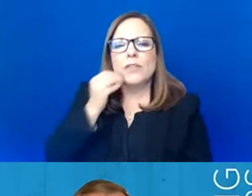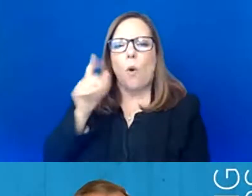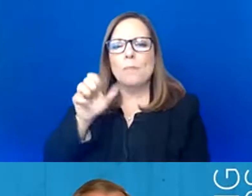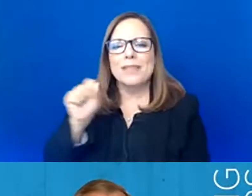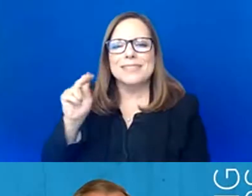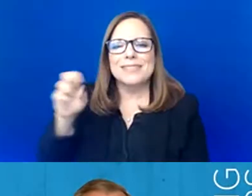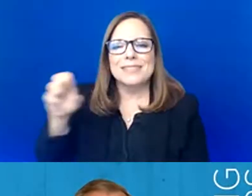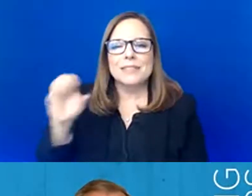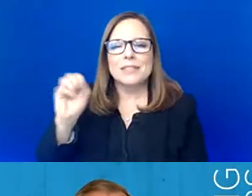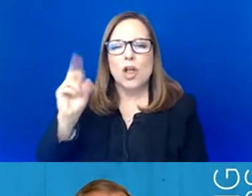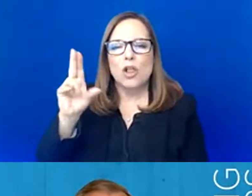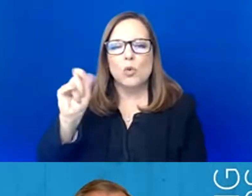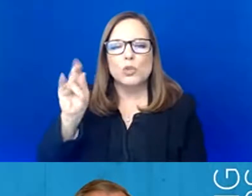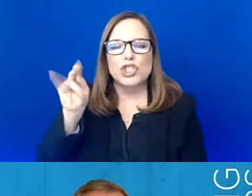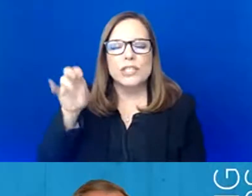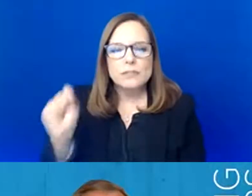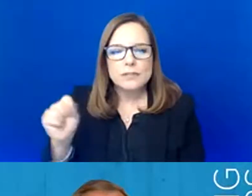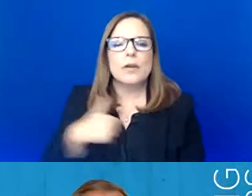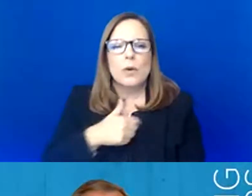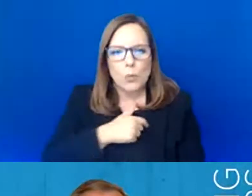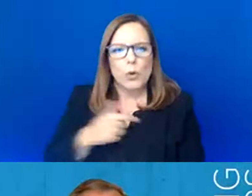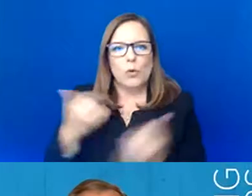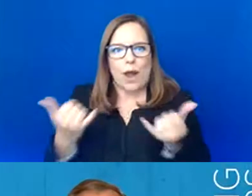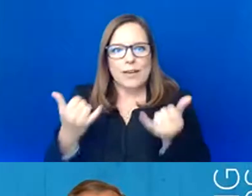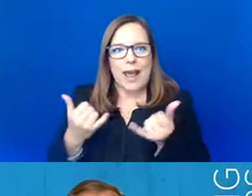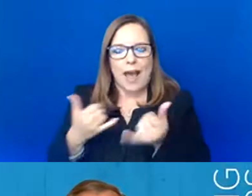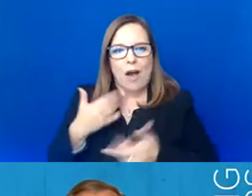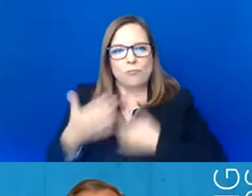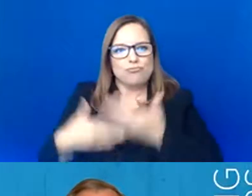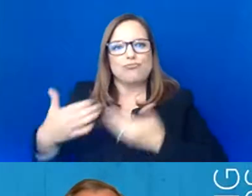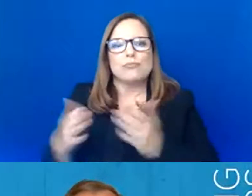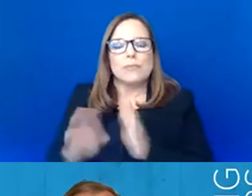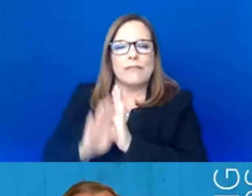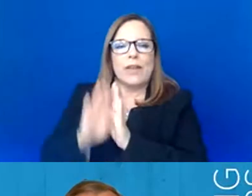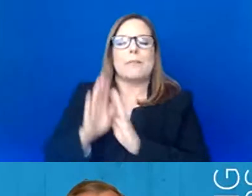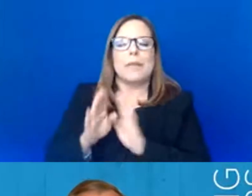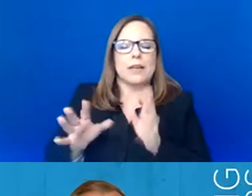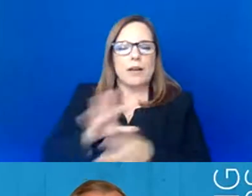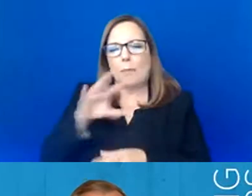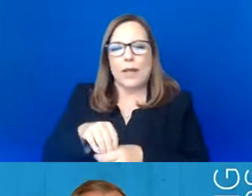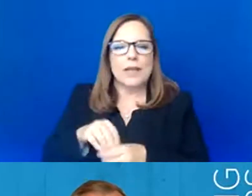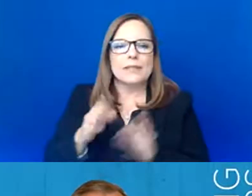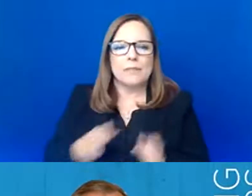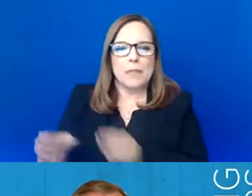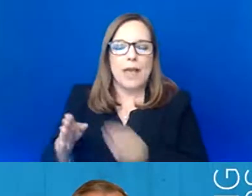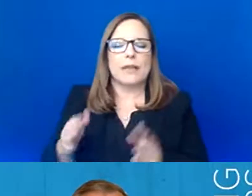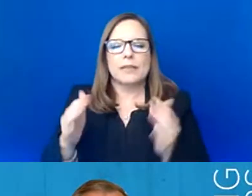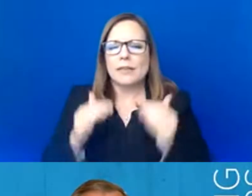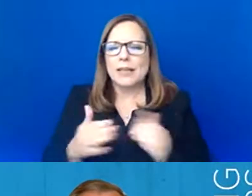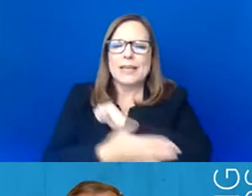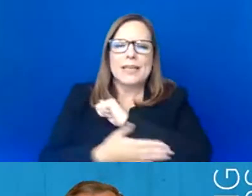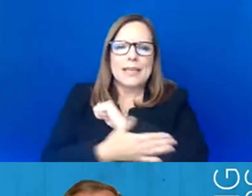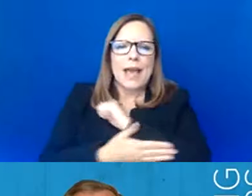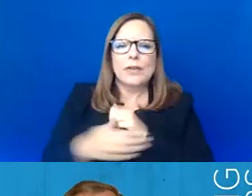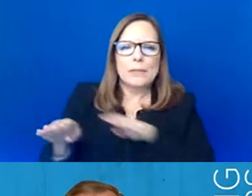we're process of developing a comprehensive plan for the county. We work with the County Behavioral Health Department on mental